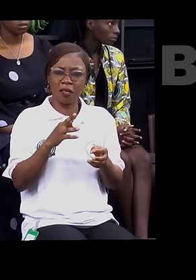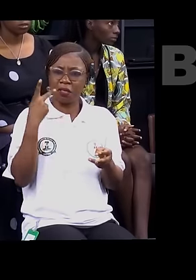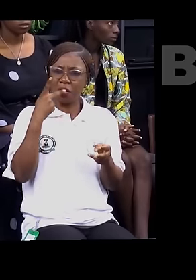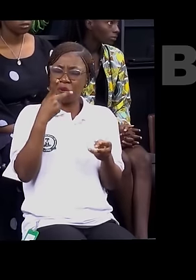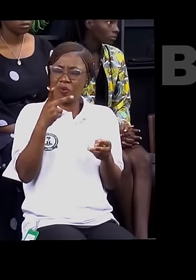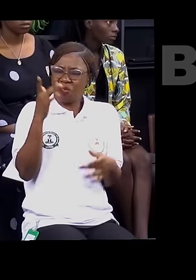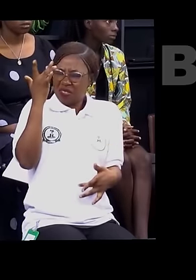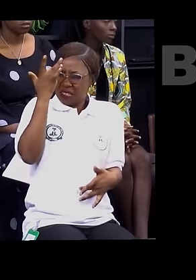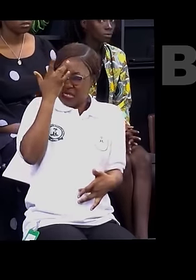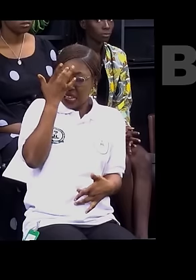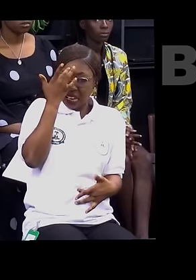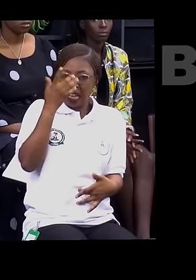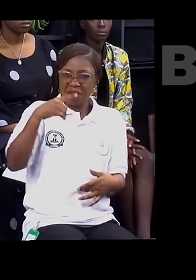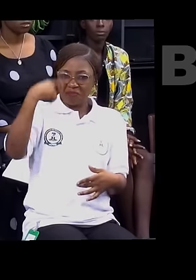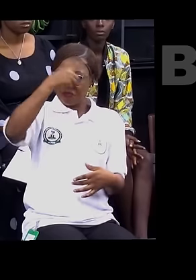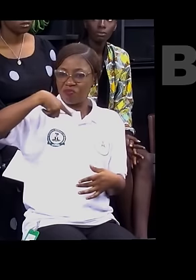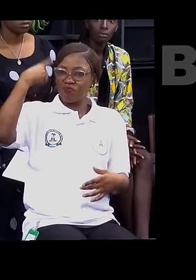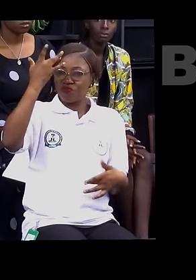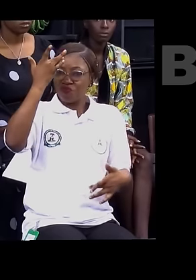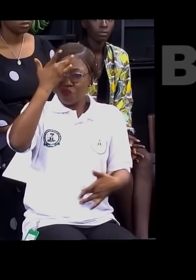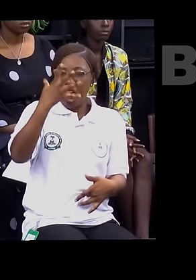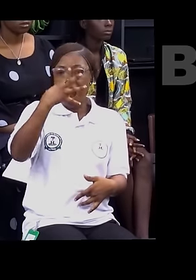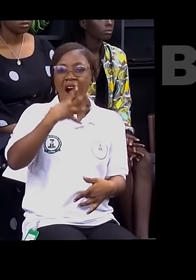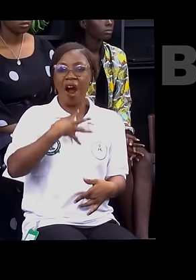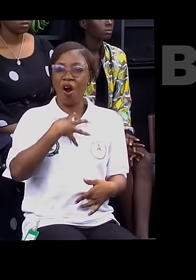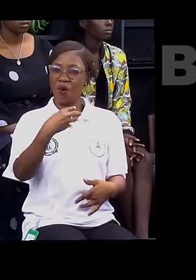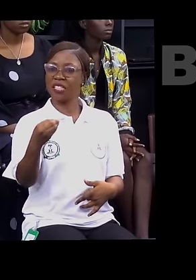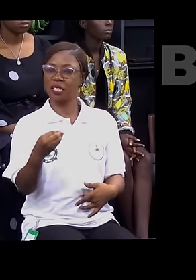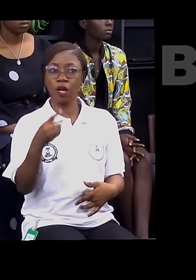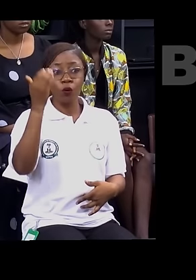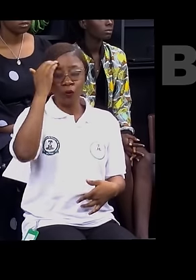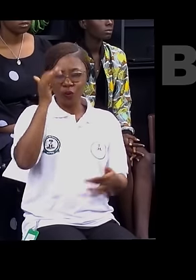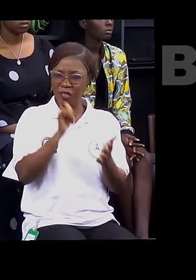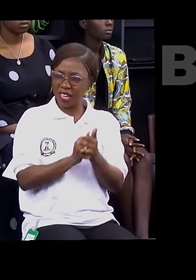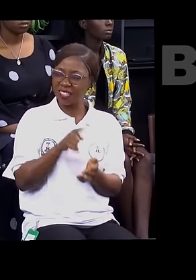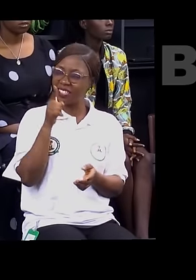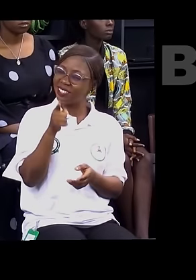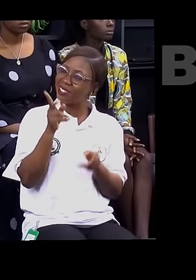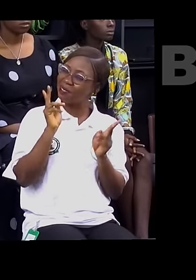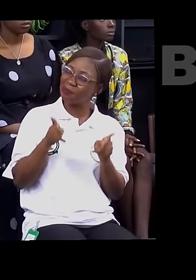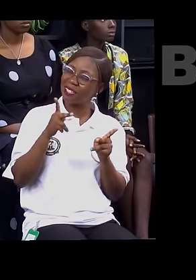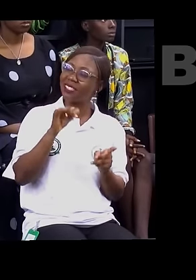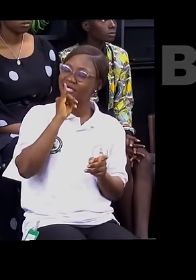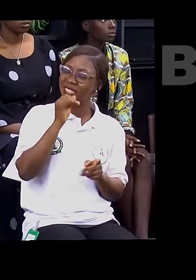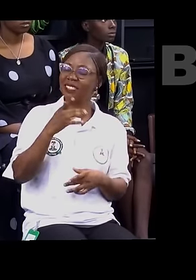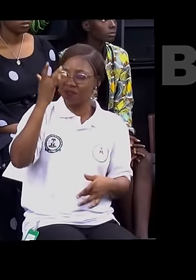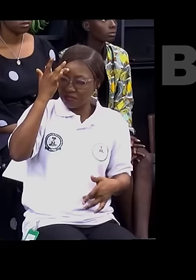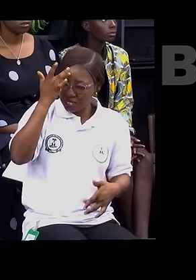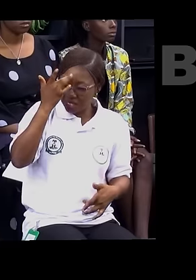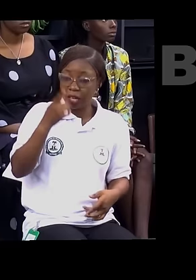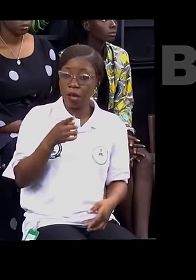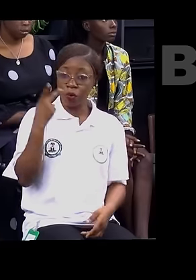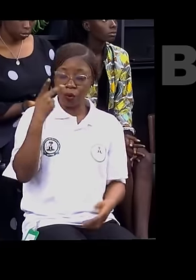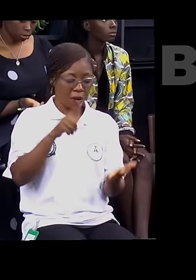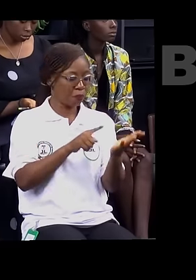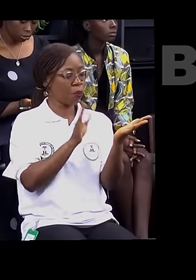look sick, they are looking white. You just know at once that this person is sick, because you look at the